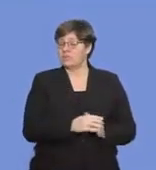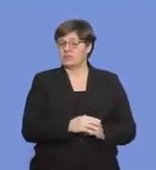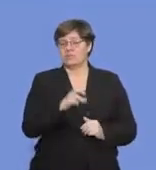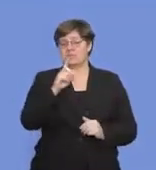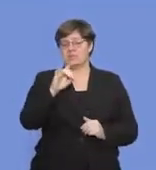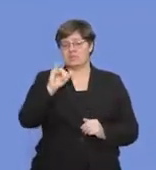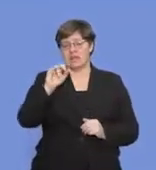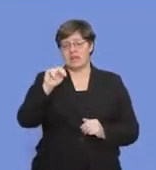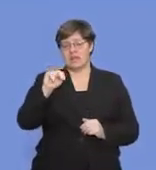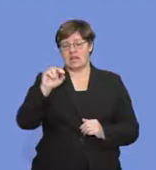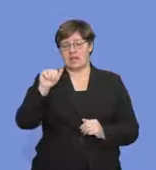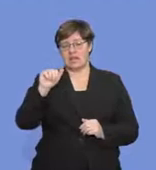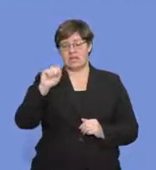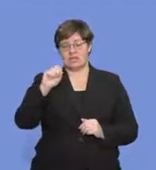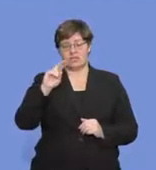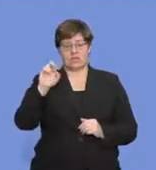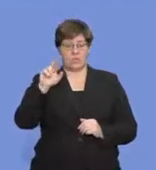are the dinosaurs.